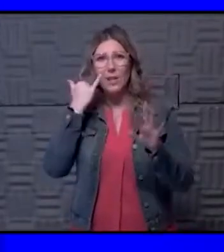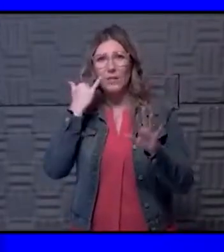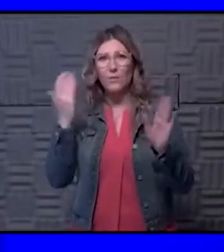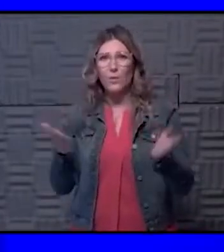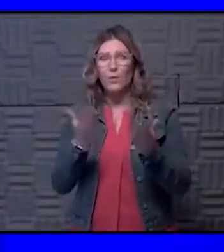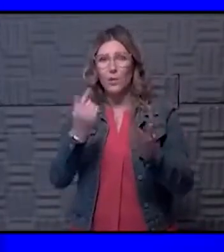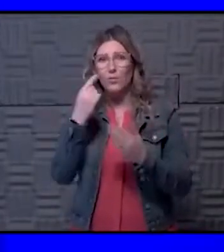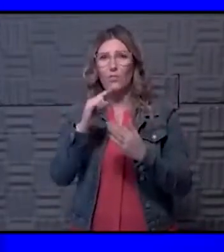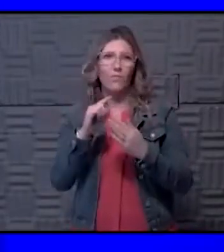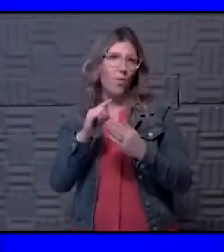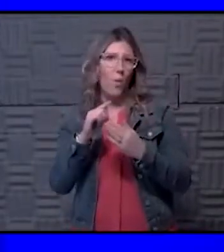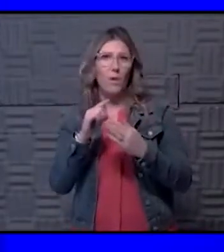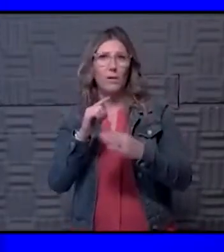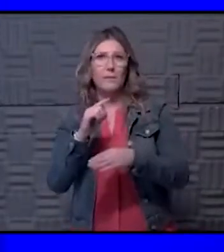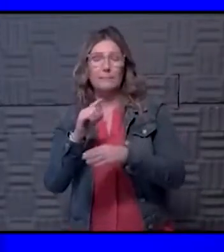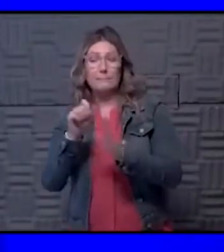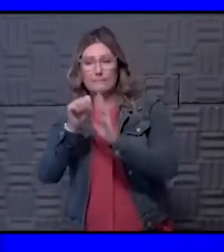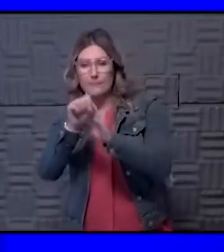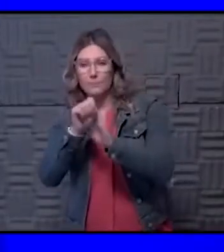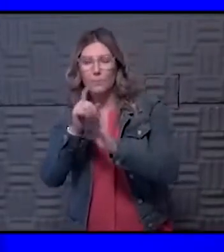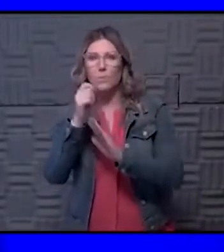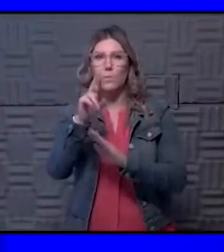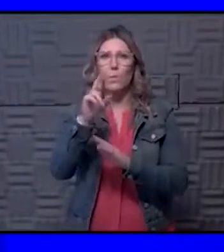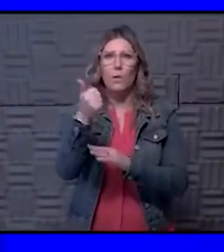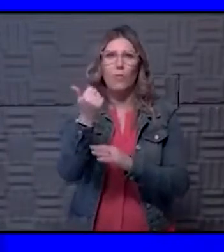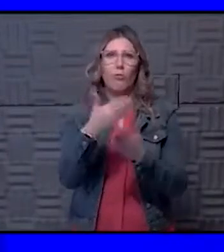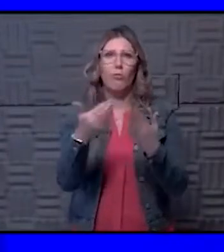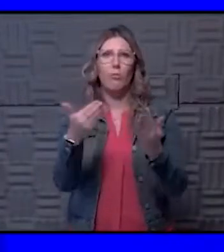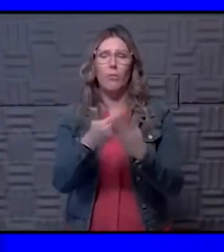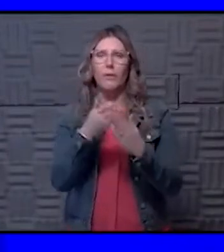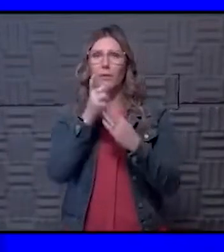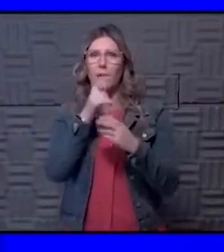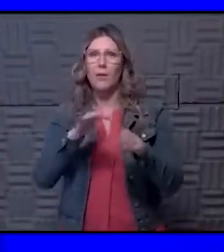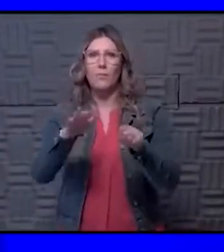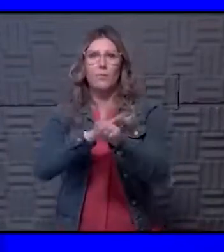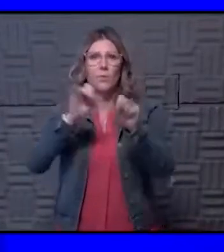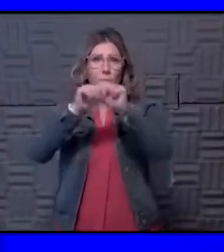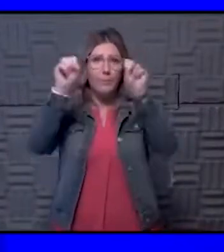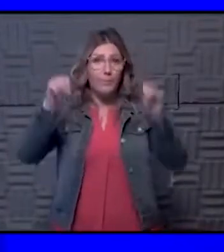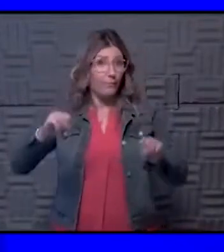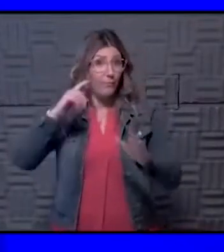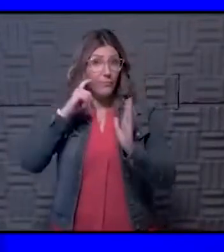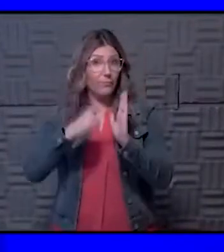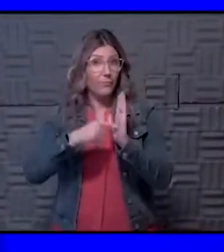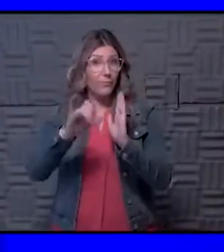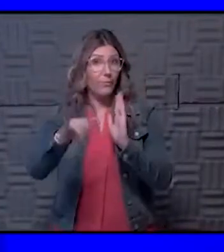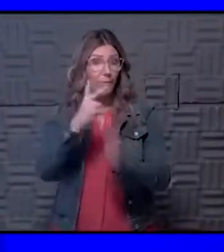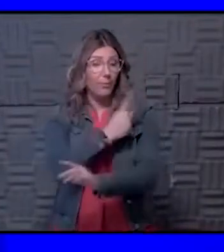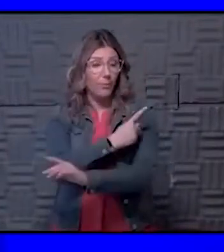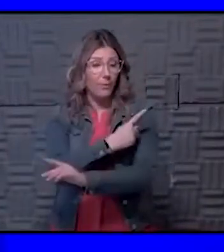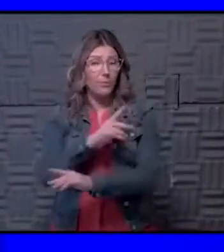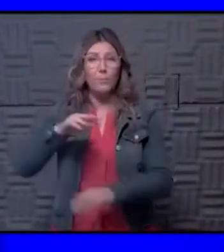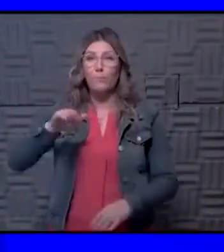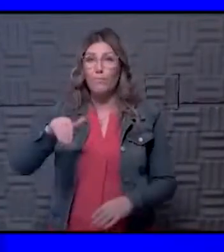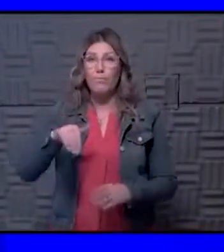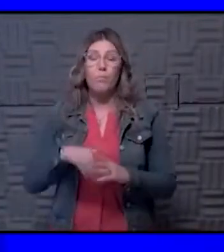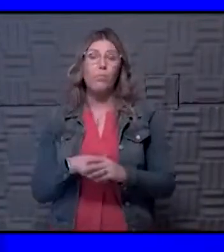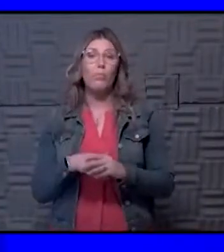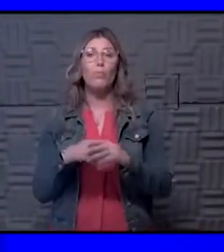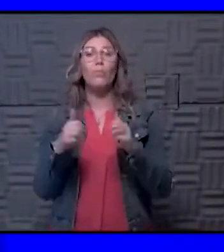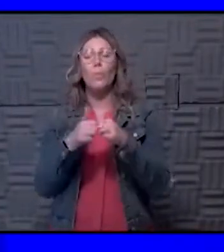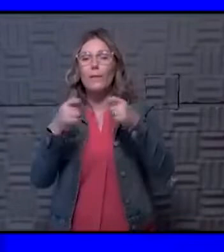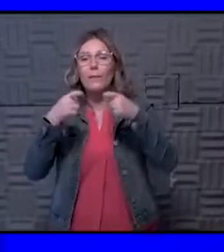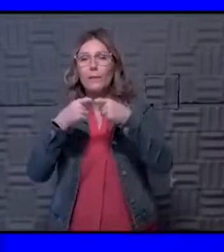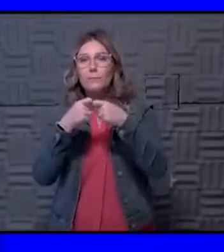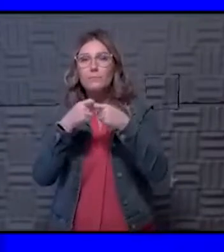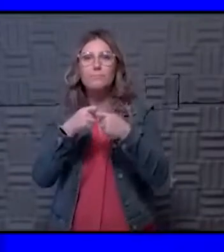the symptoms. It certainly could have been something else. We don't have a full system in place to identify those patients yet within our electronic medical